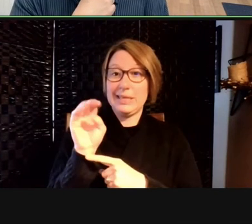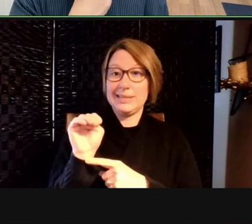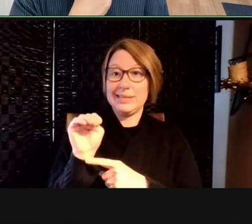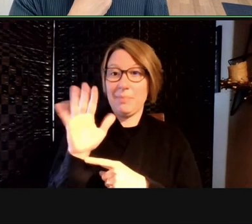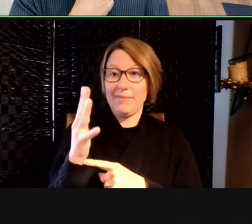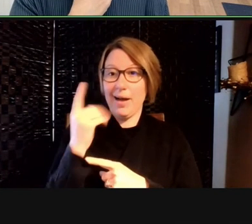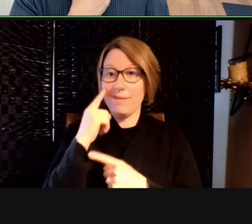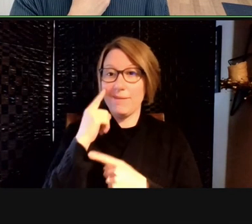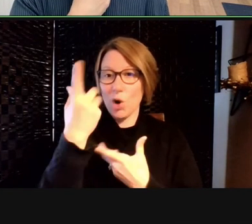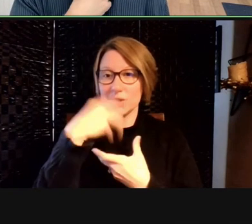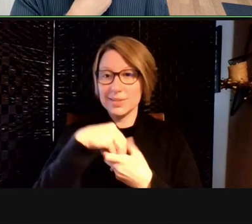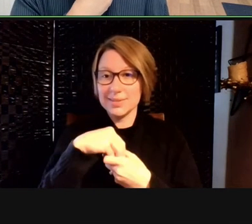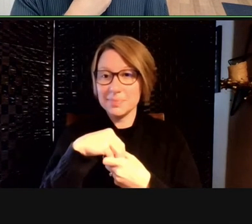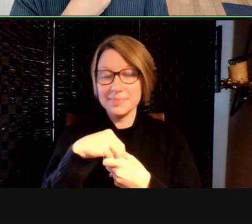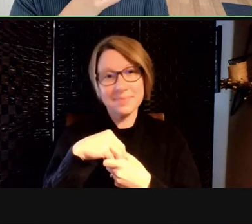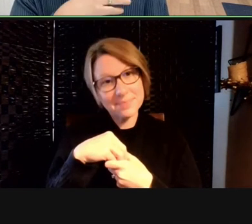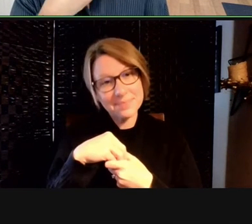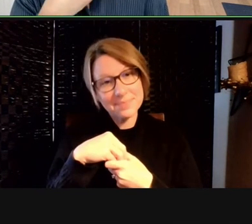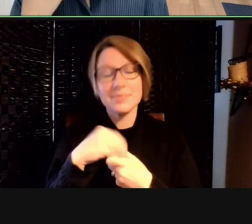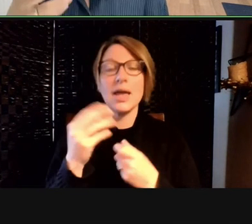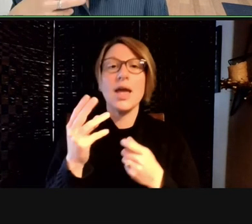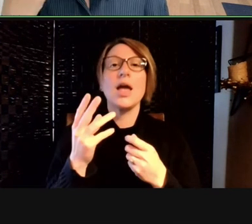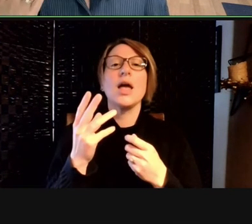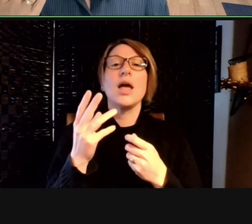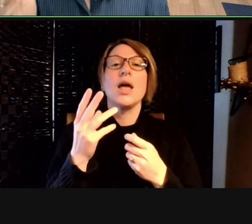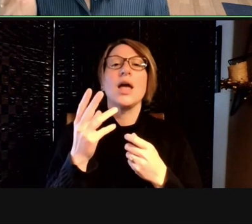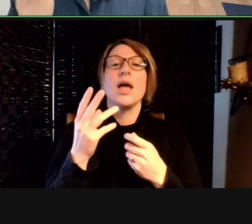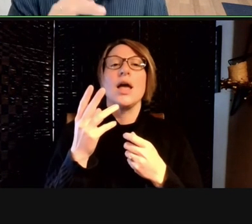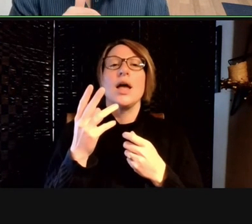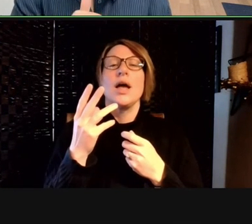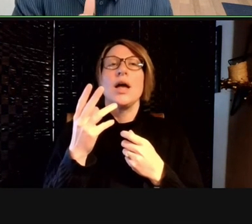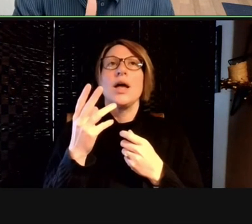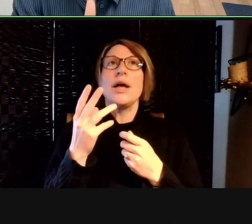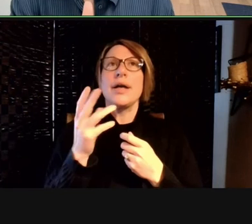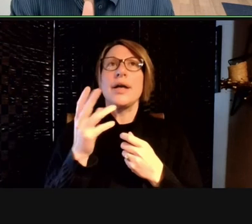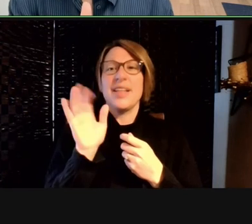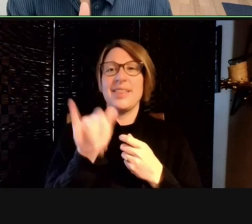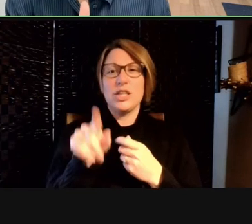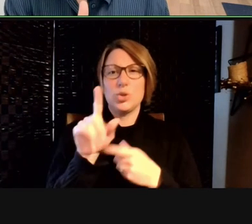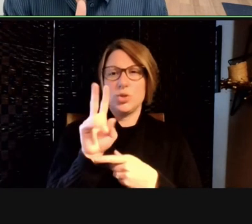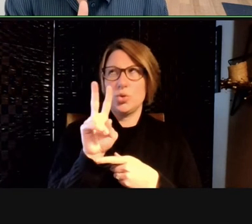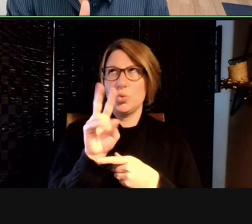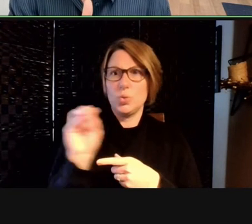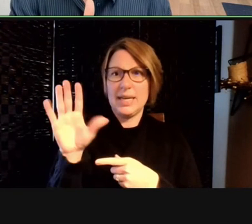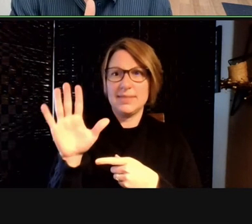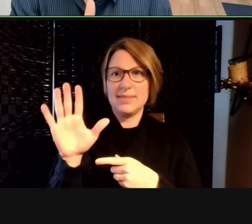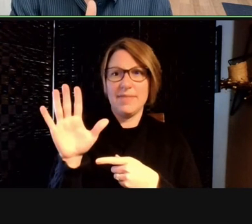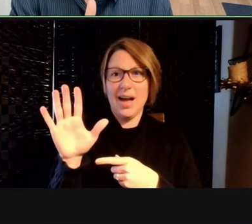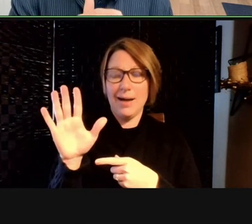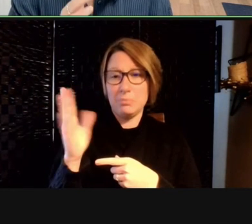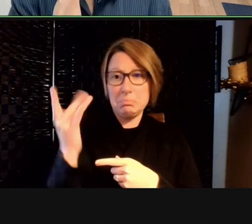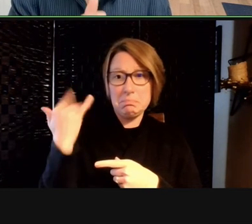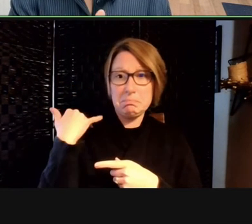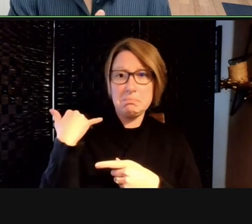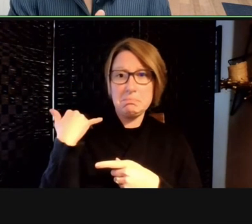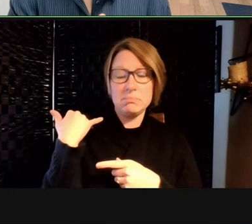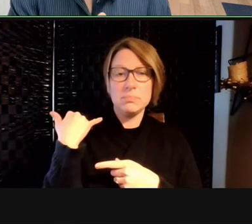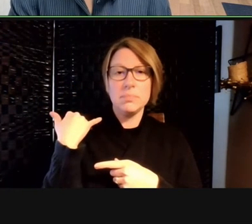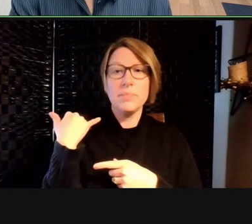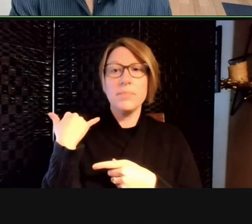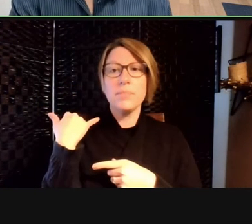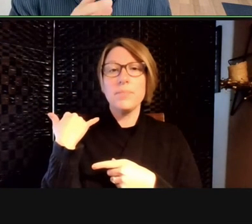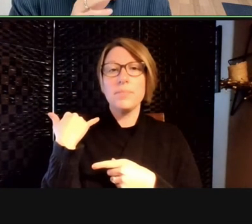autism. So what it shows, and the picture that is beginning, and this was back in 2005, so quite some time ago, the picture